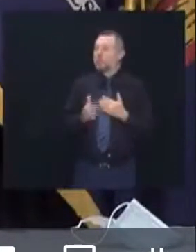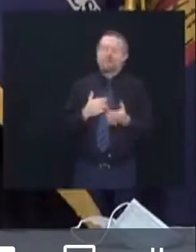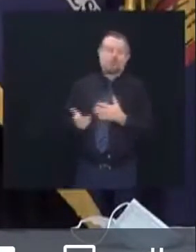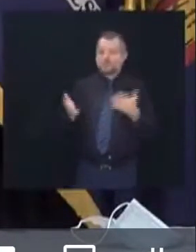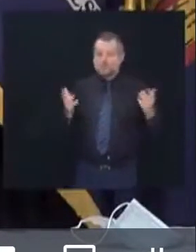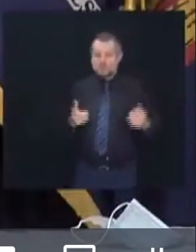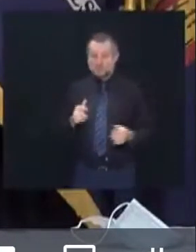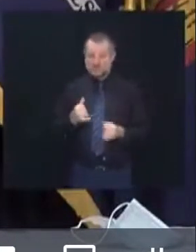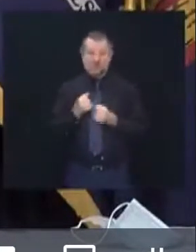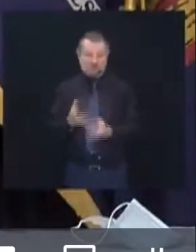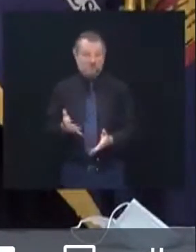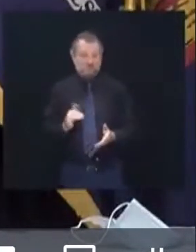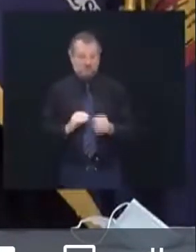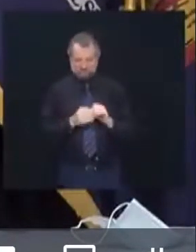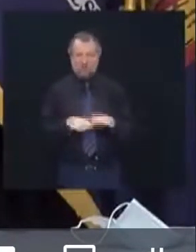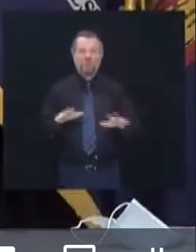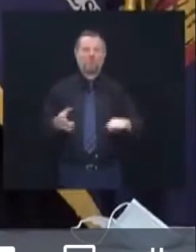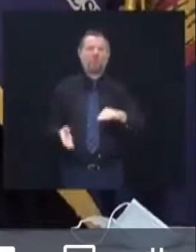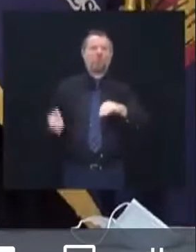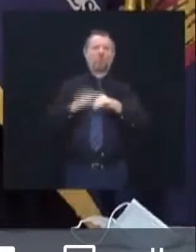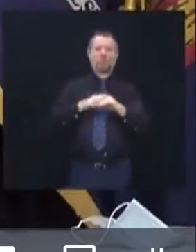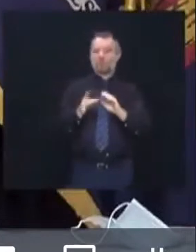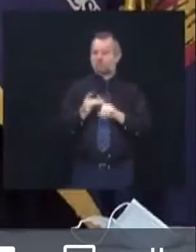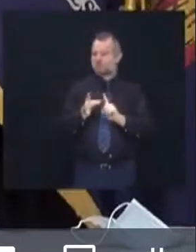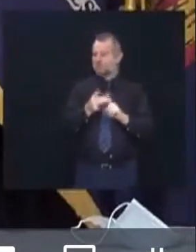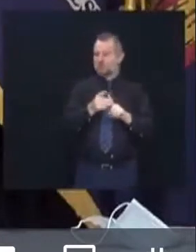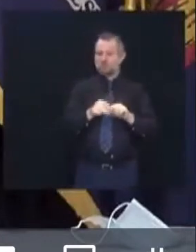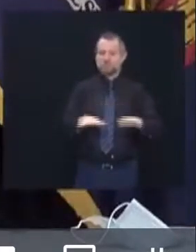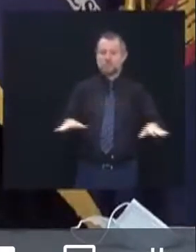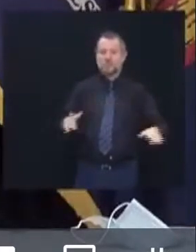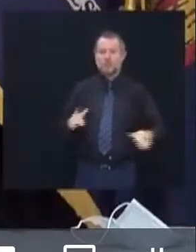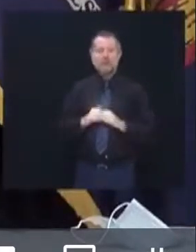The only answer to a lack of compliance is enforcement.